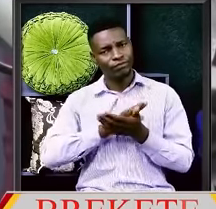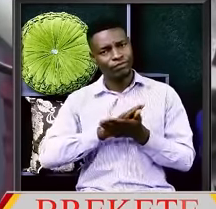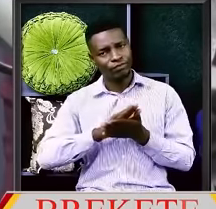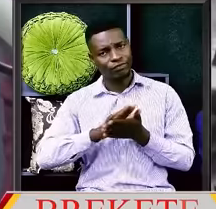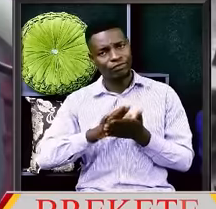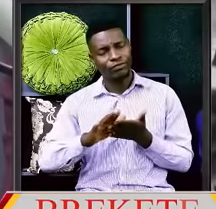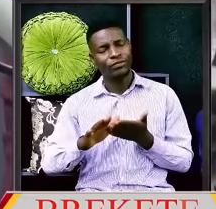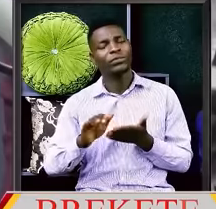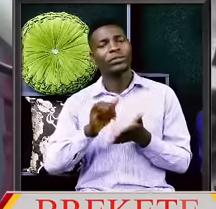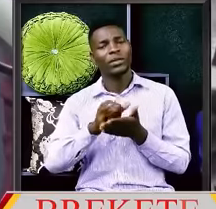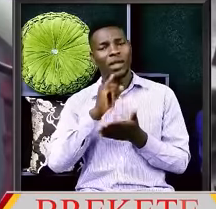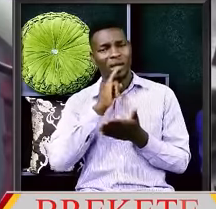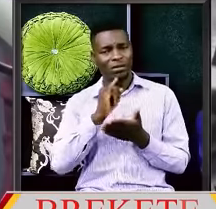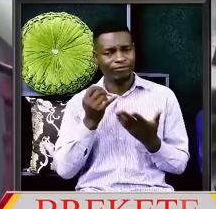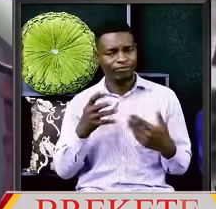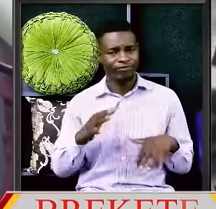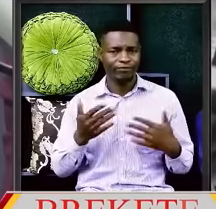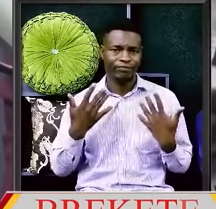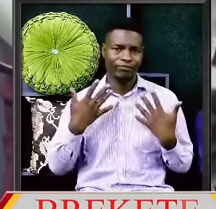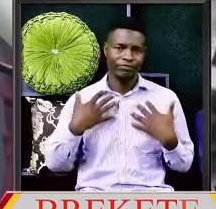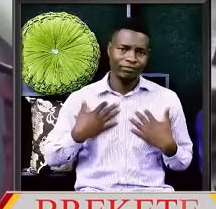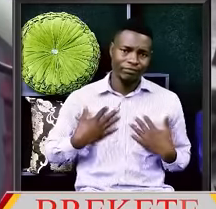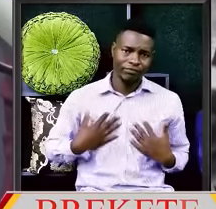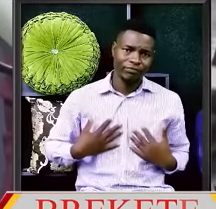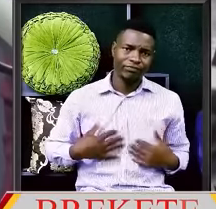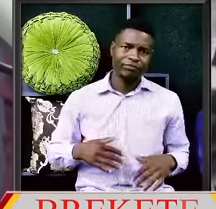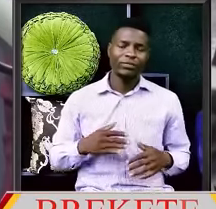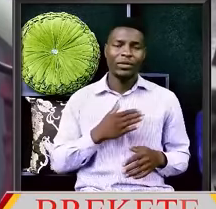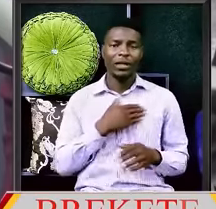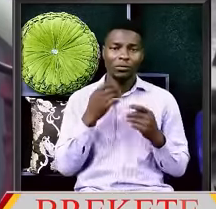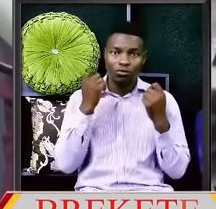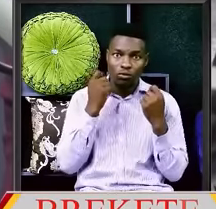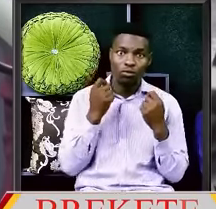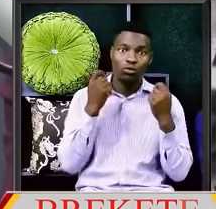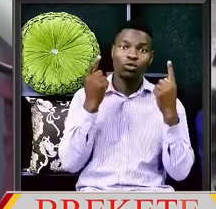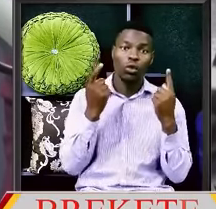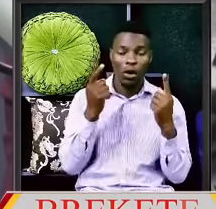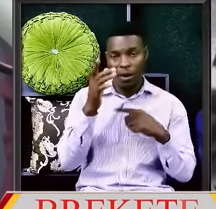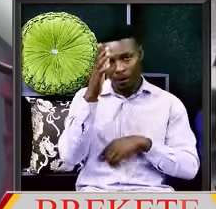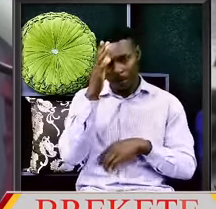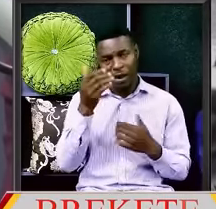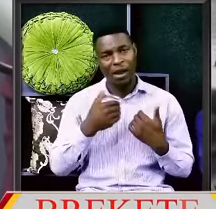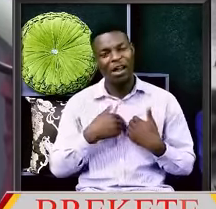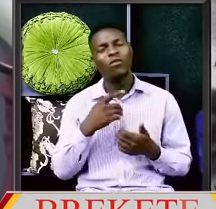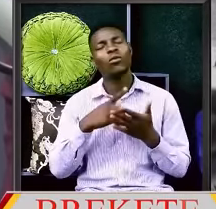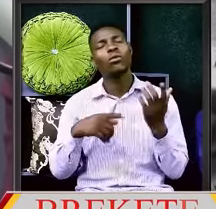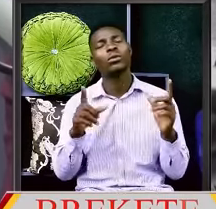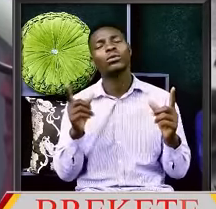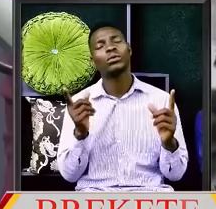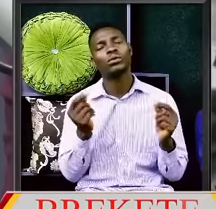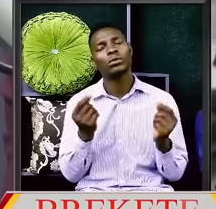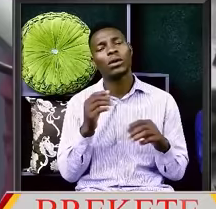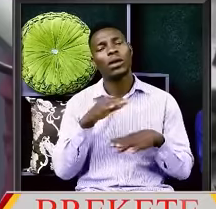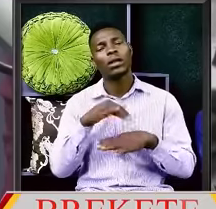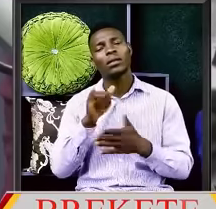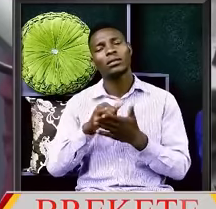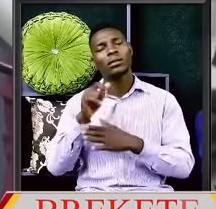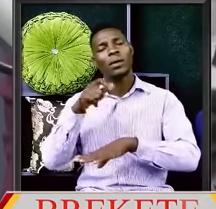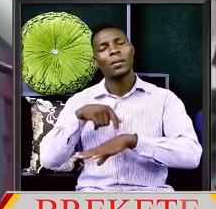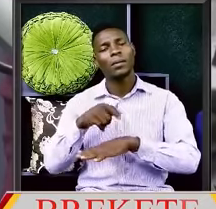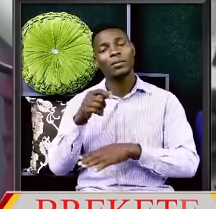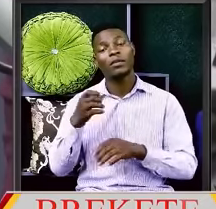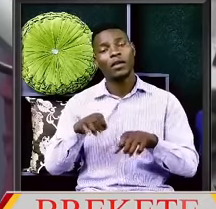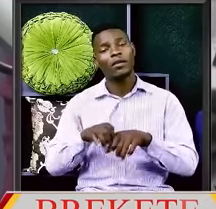guy was already being dressed. And as a shock that Baba had, what can Baba do at that moment? Even me, I was the